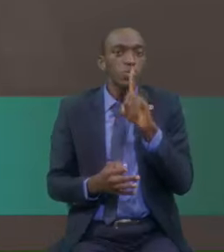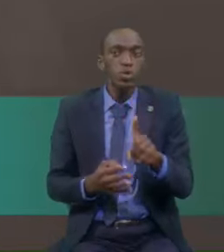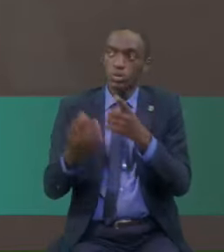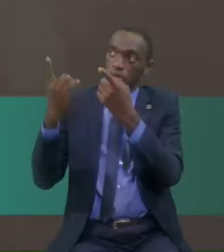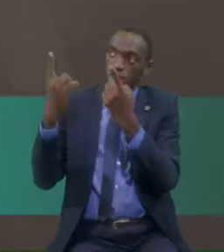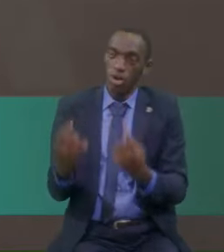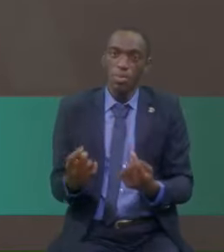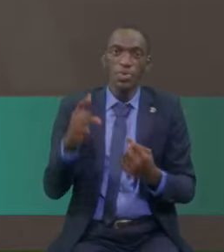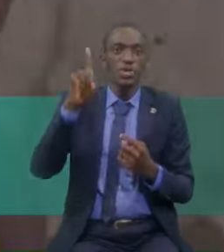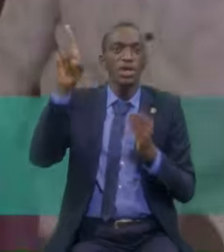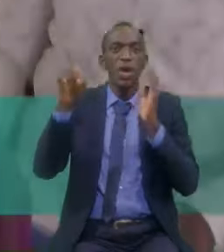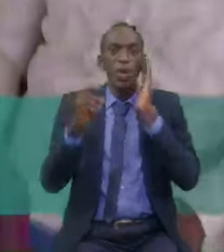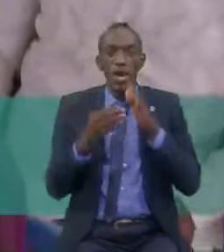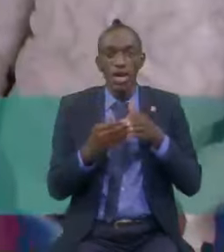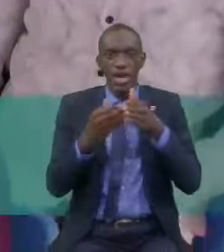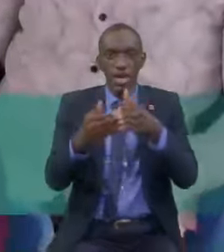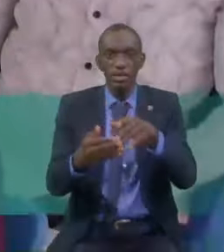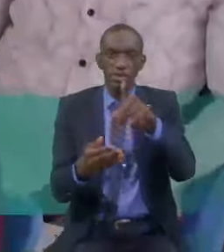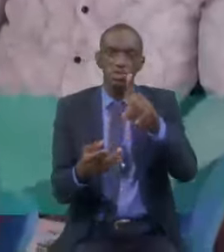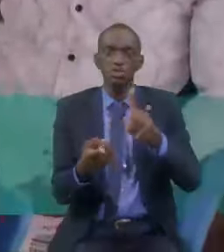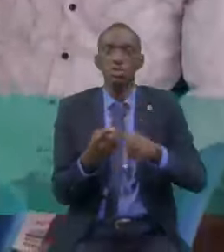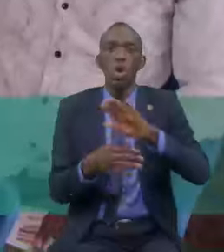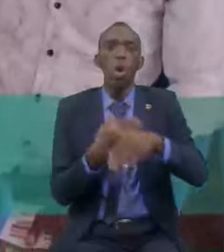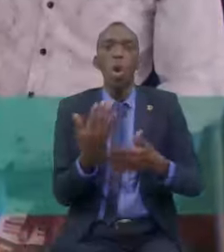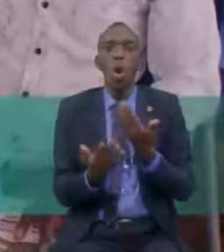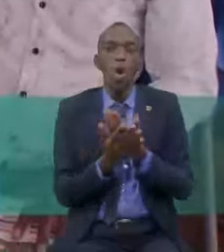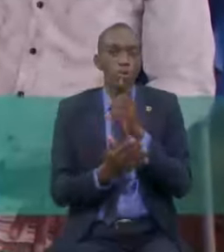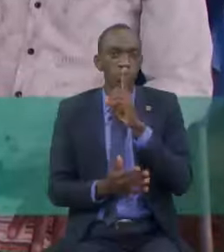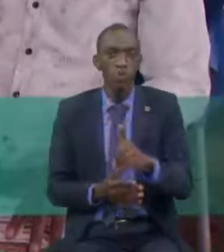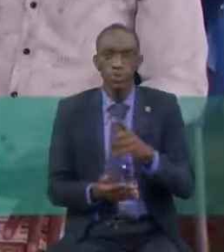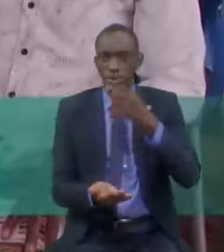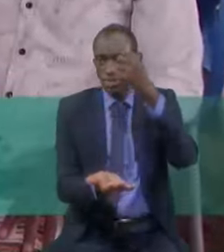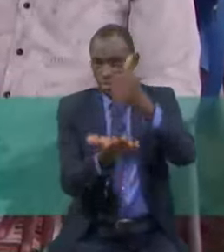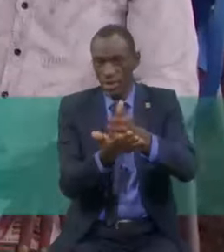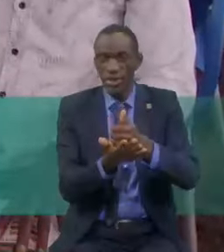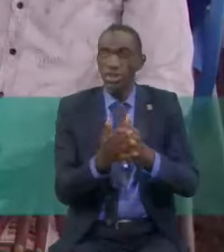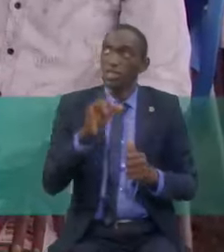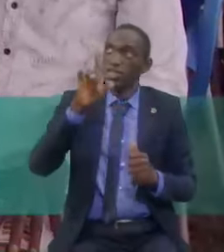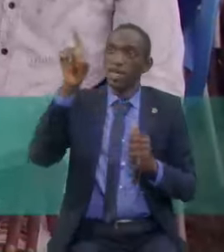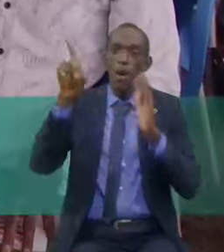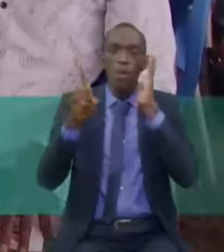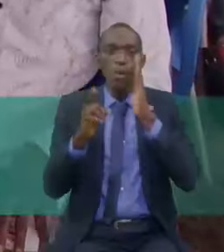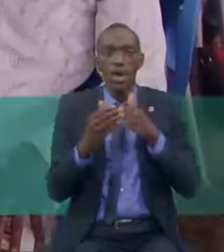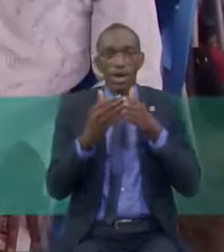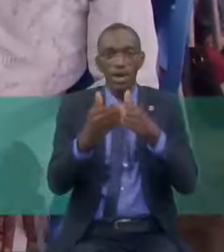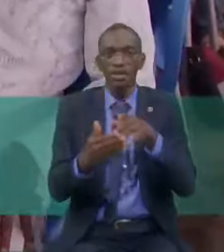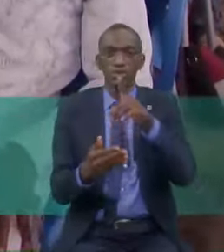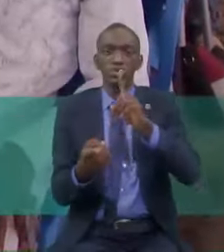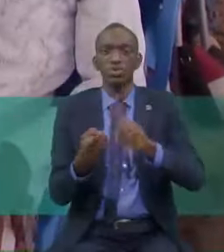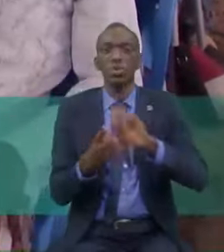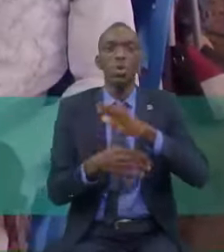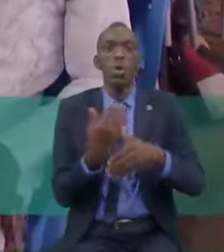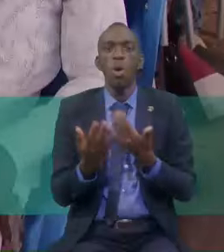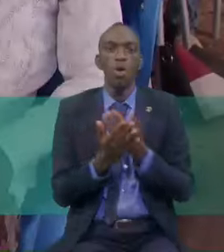you into all truth. Amen. He will guide you into all truth. And he